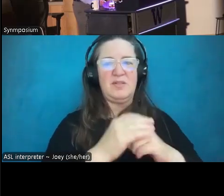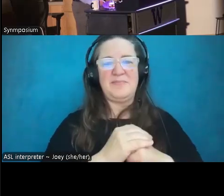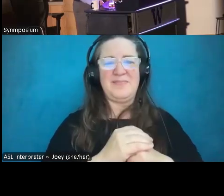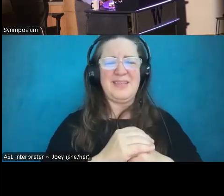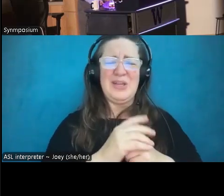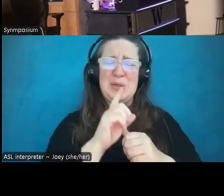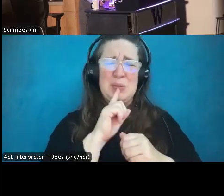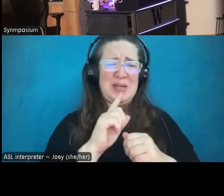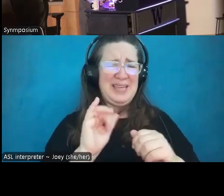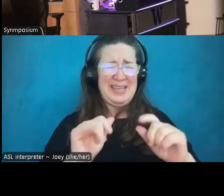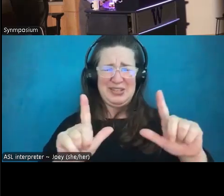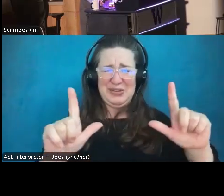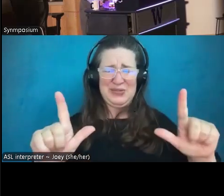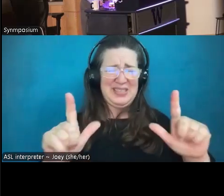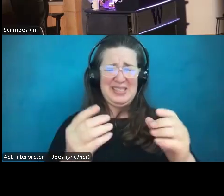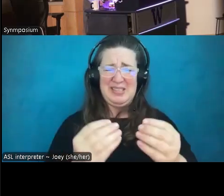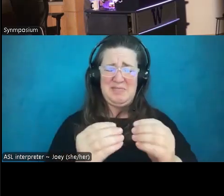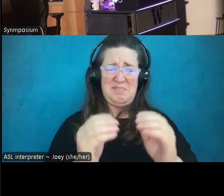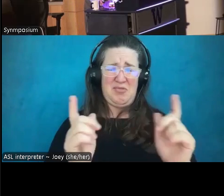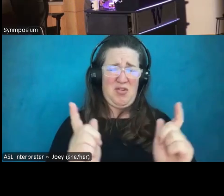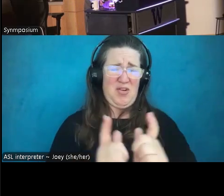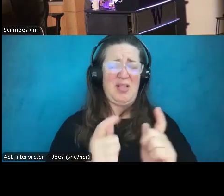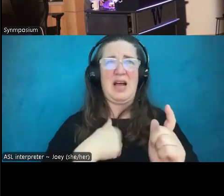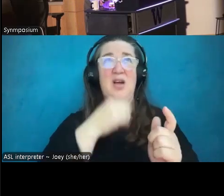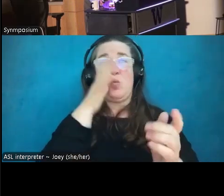this little screen to read, so I'm going to look at the slide.